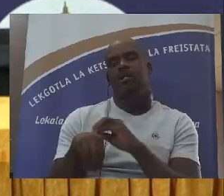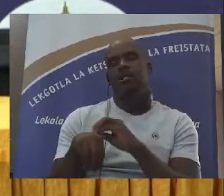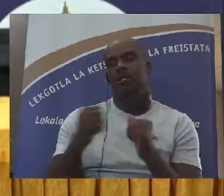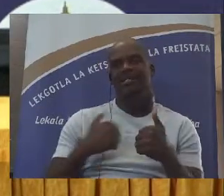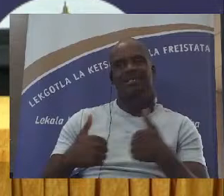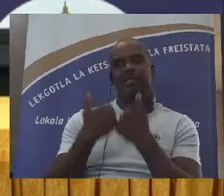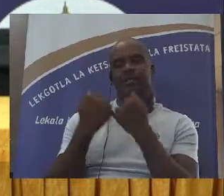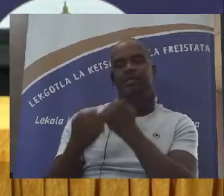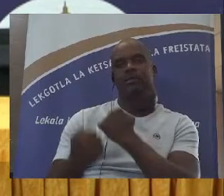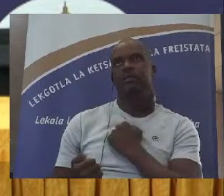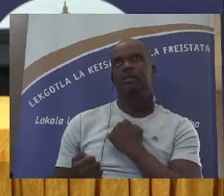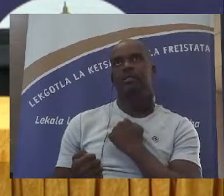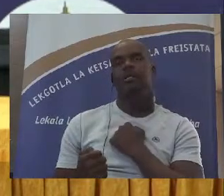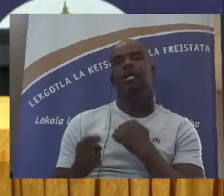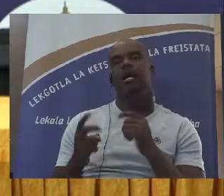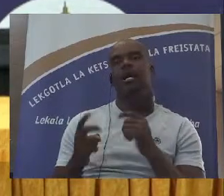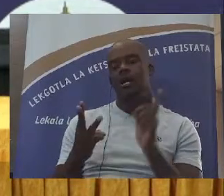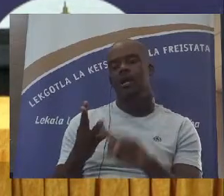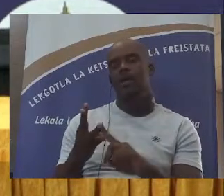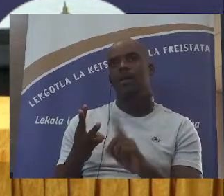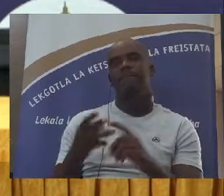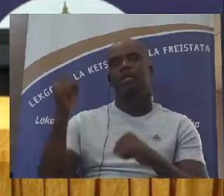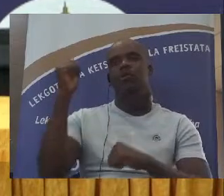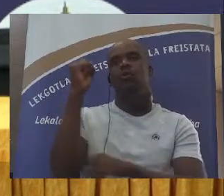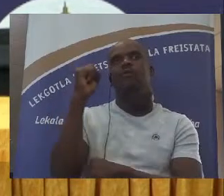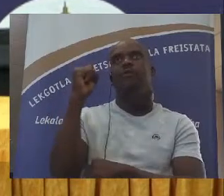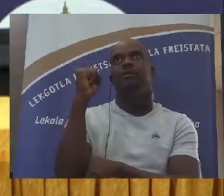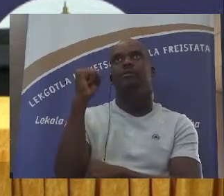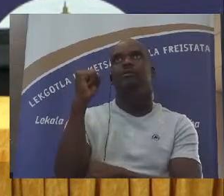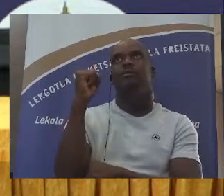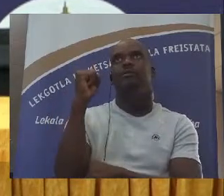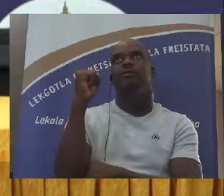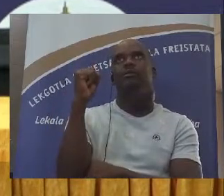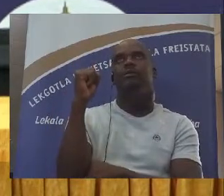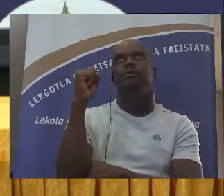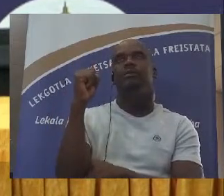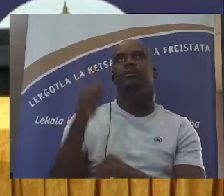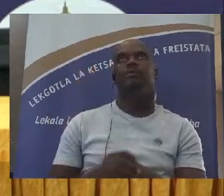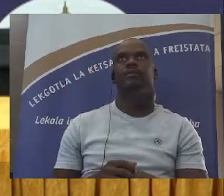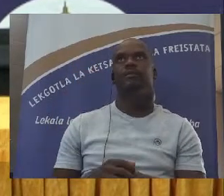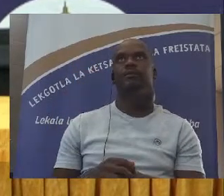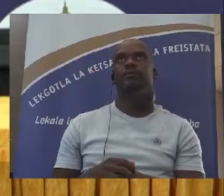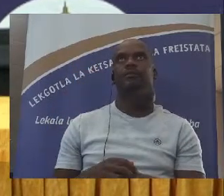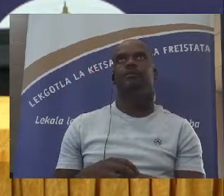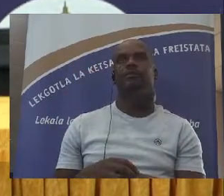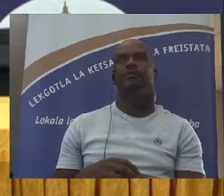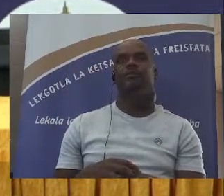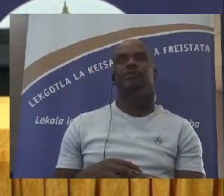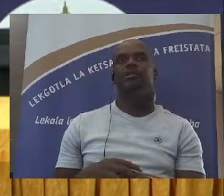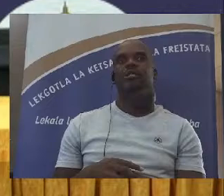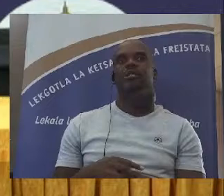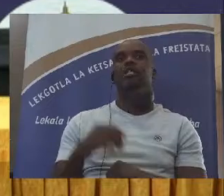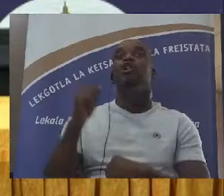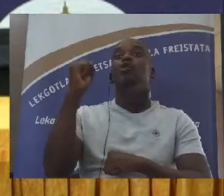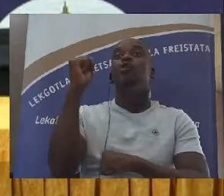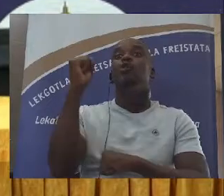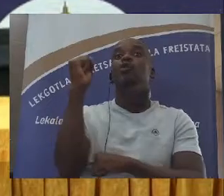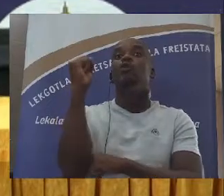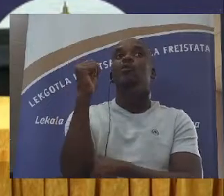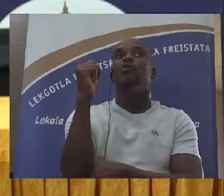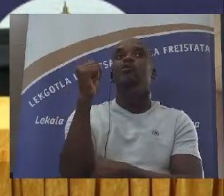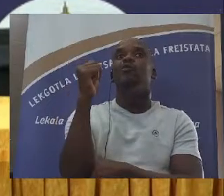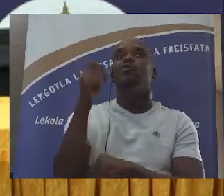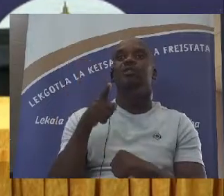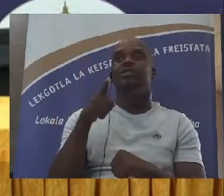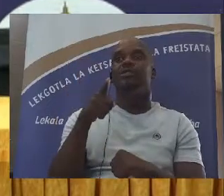other point, offices of that combination must be closer to the people